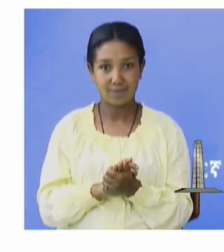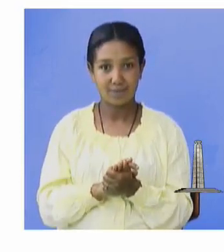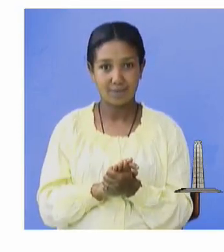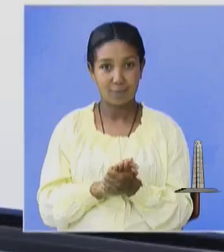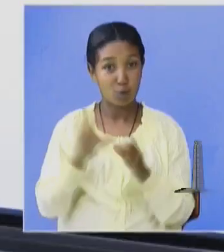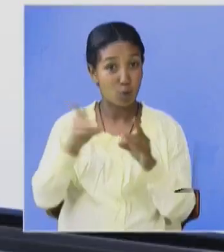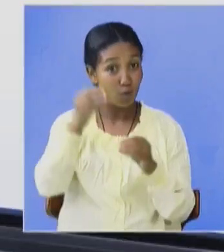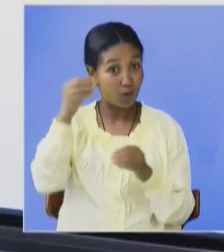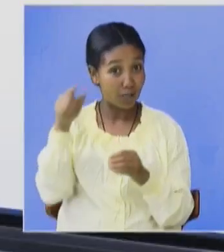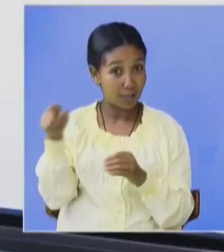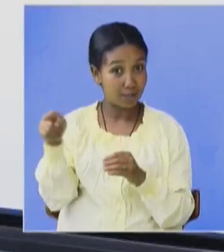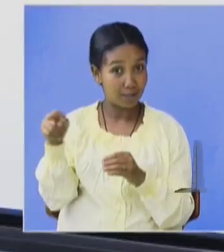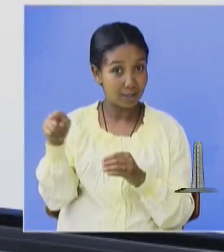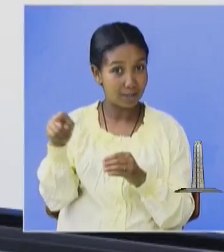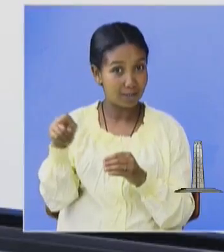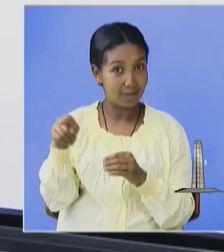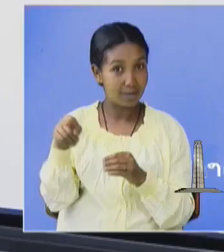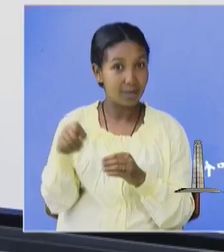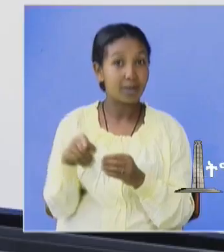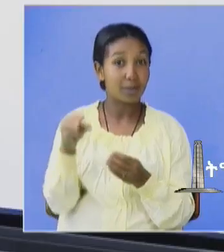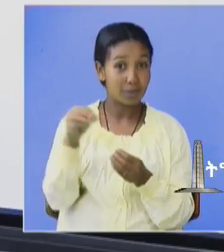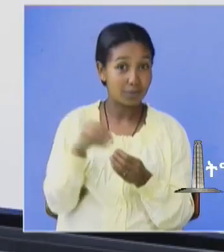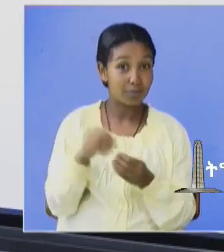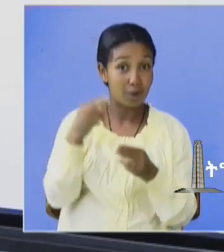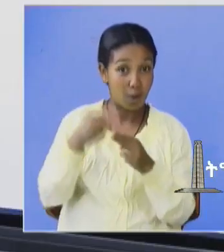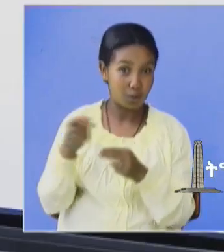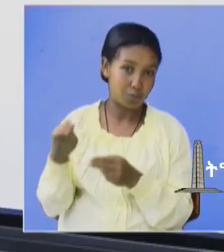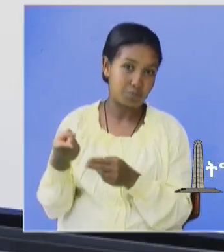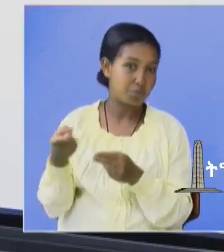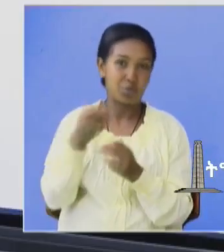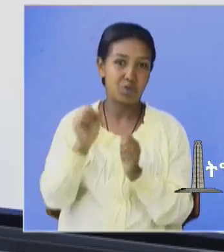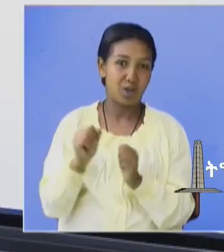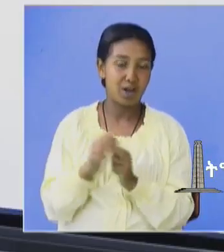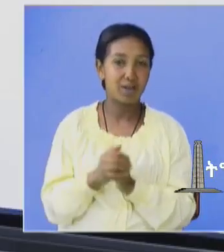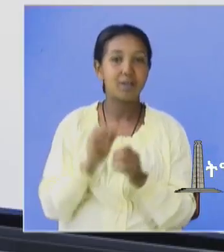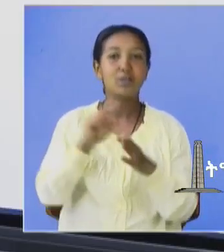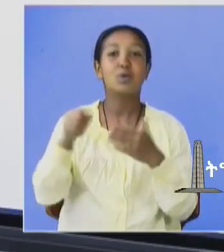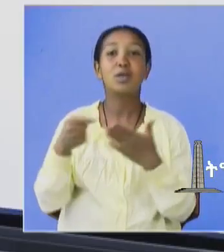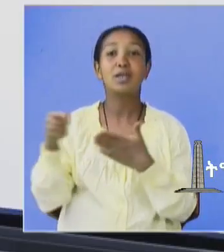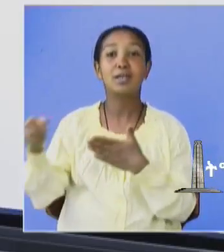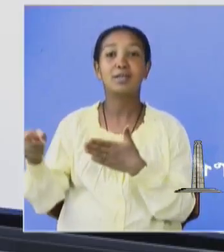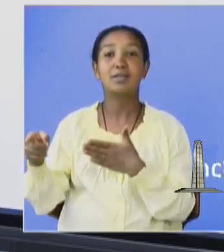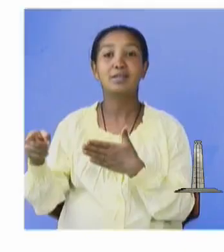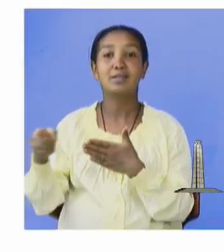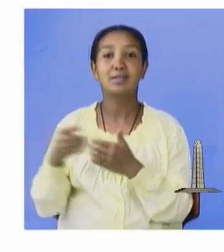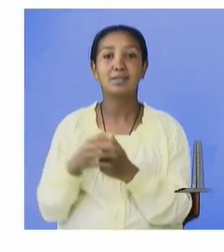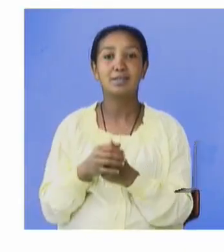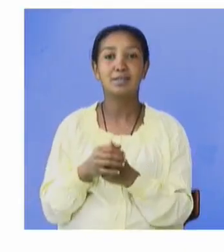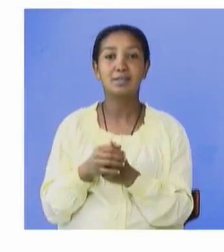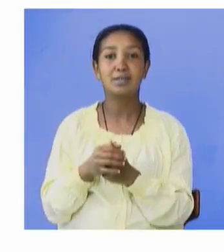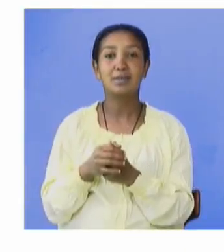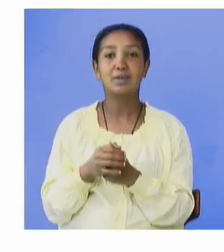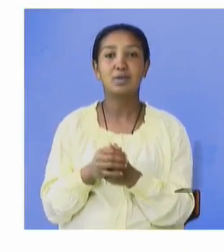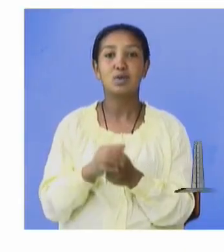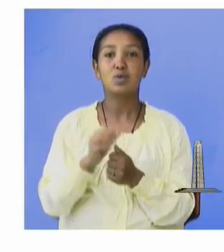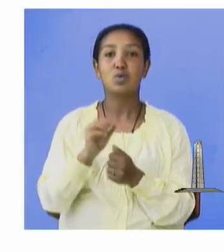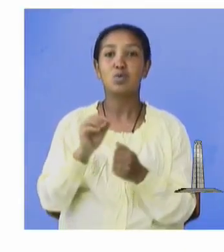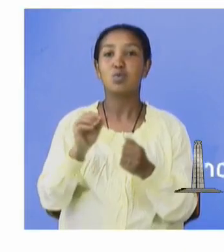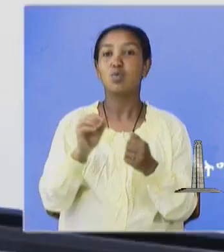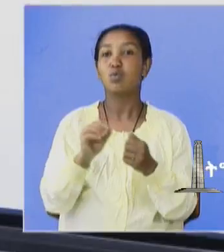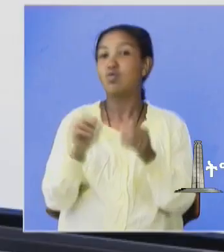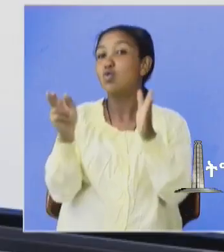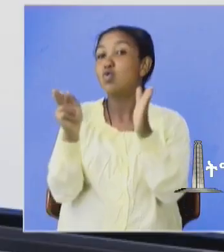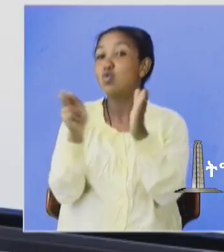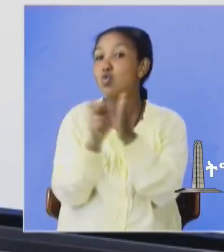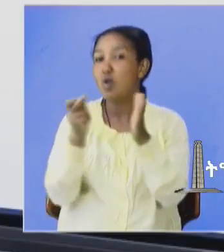Don't forget, students, it could be also noun. So here it is. When we come to here, we do have such